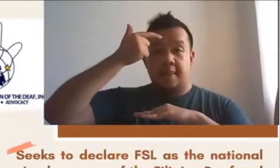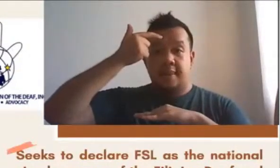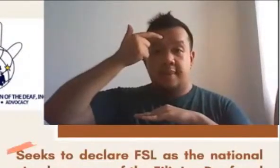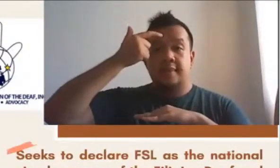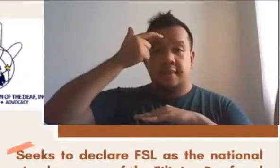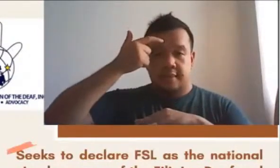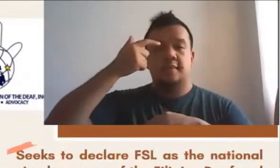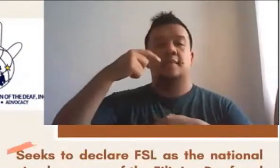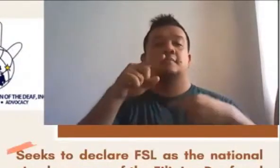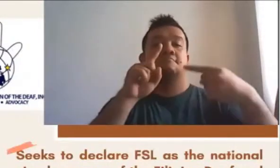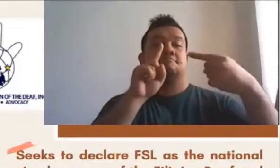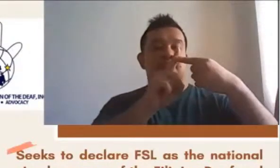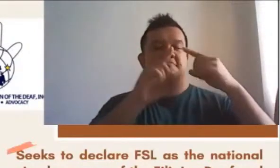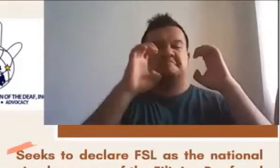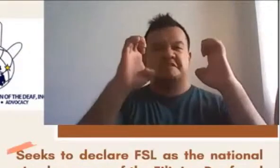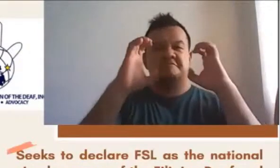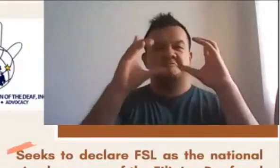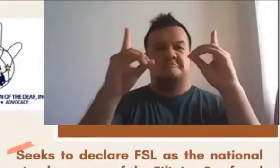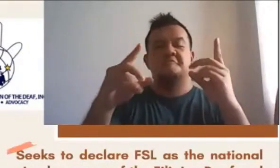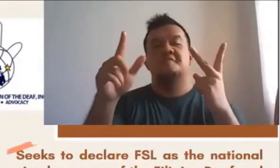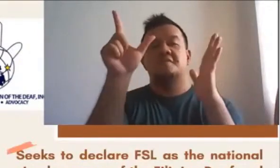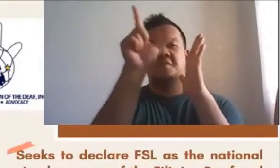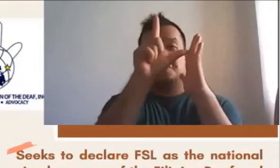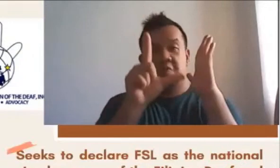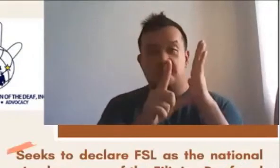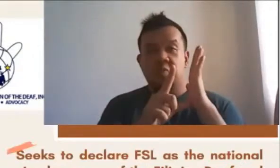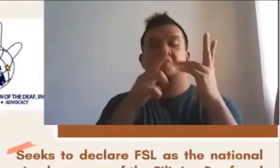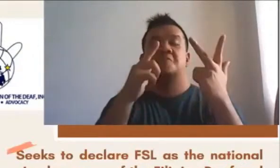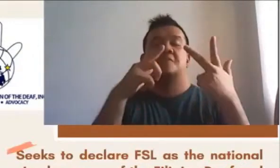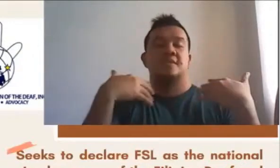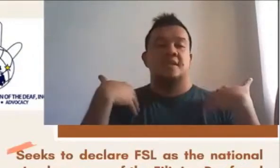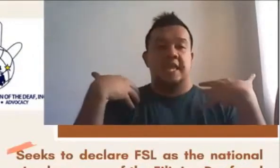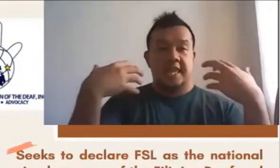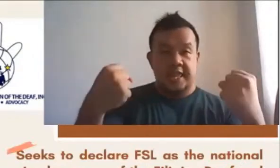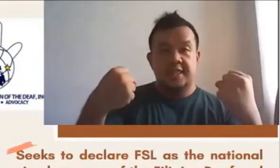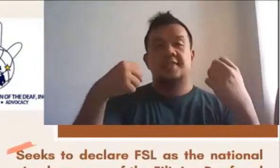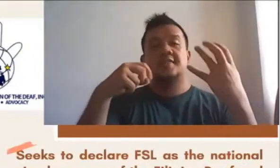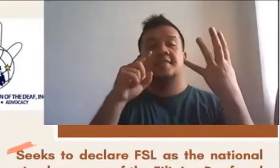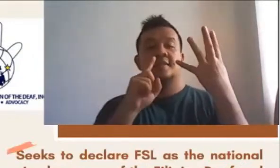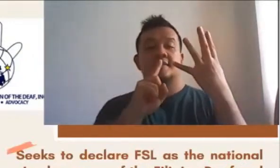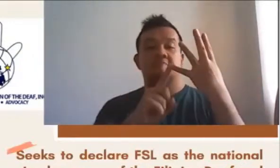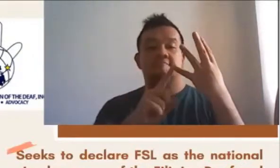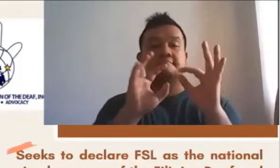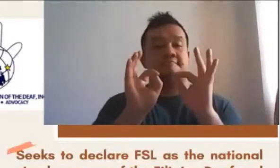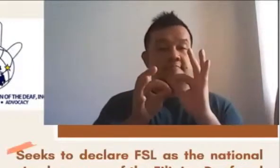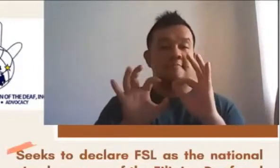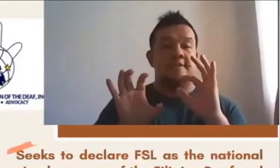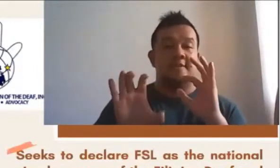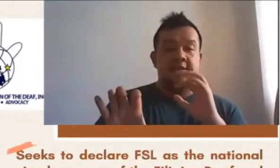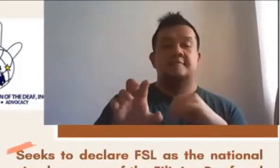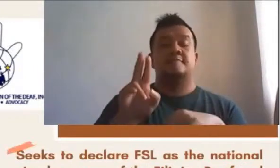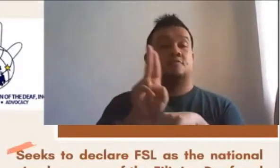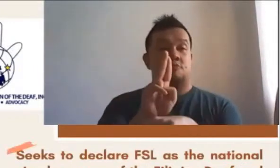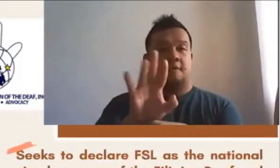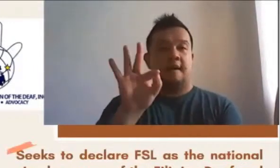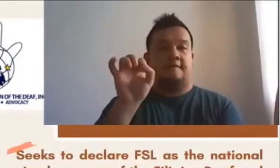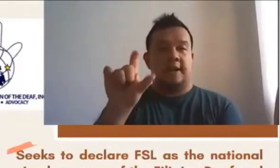health, interpreter access, sa TV, sa INSET, sa courts, yan. So and other government